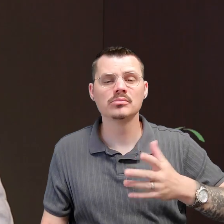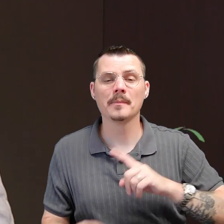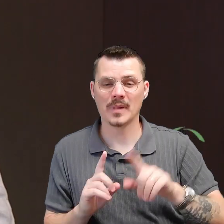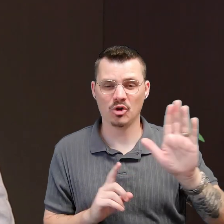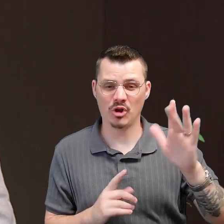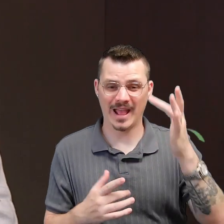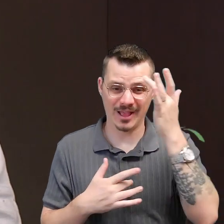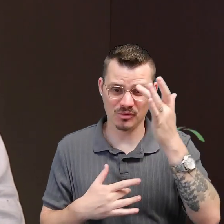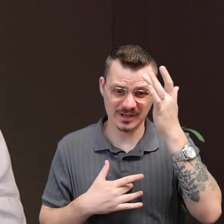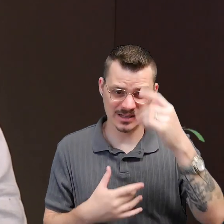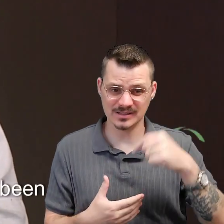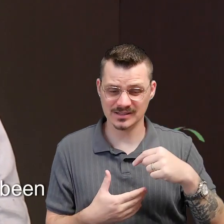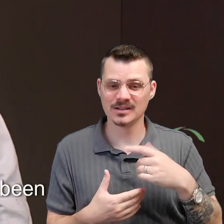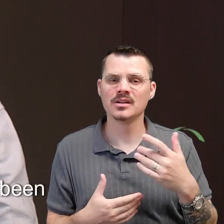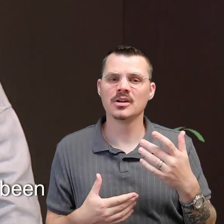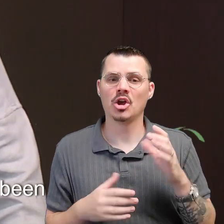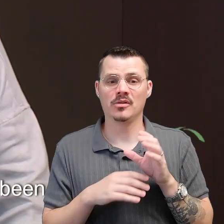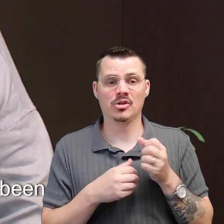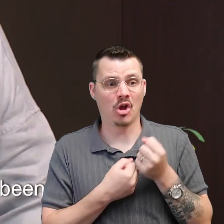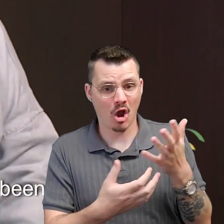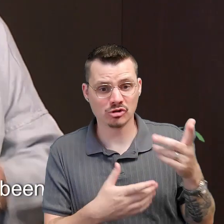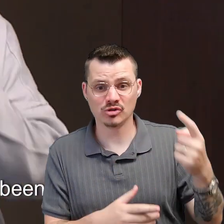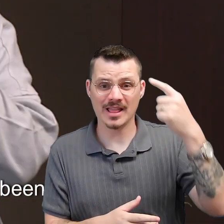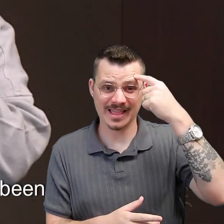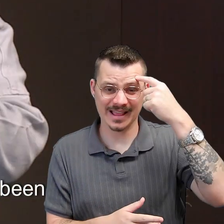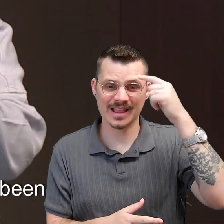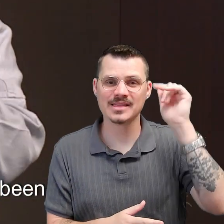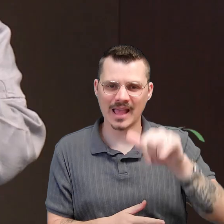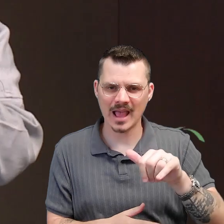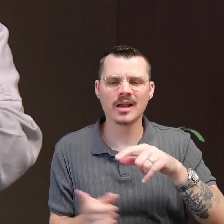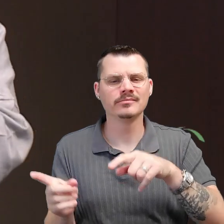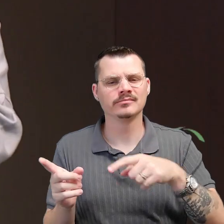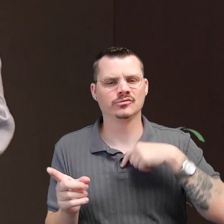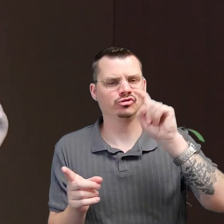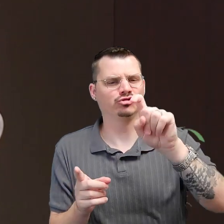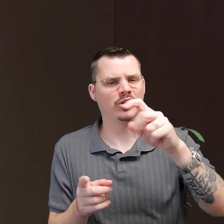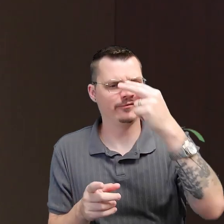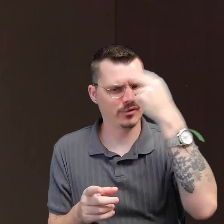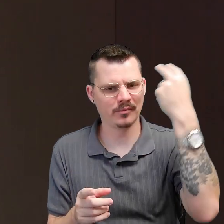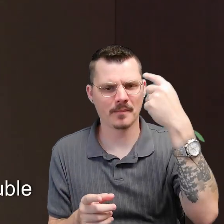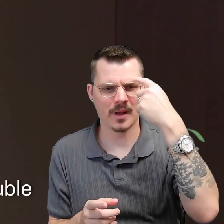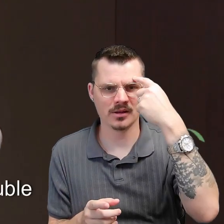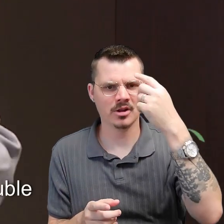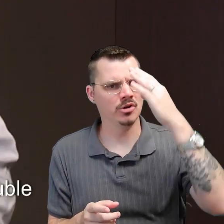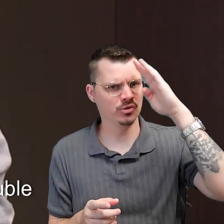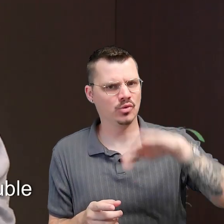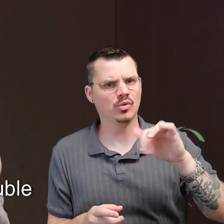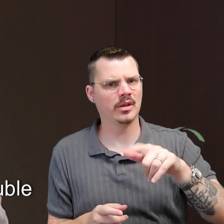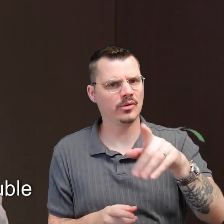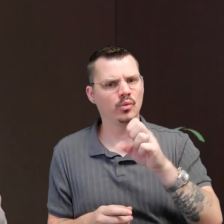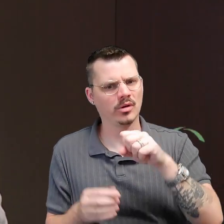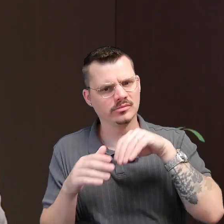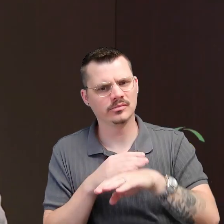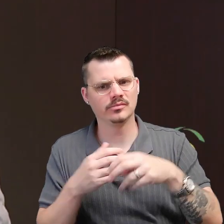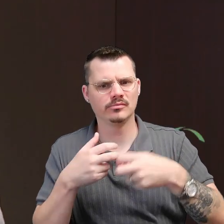But her illness caused her to think that I should have been reading her mind to know that she was getting into